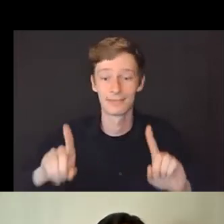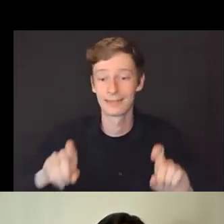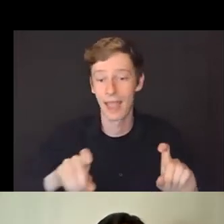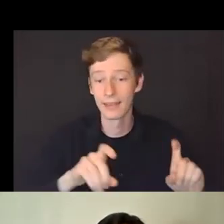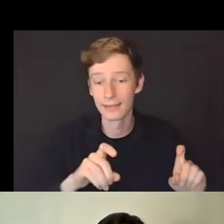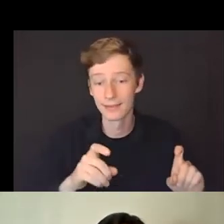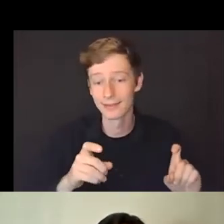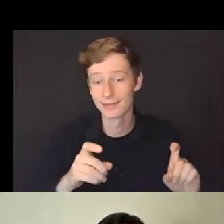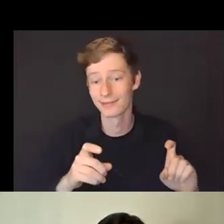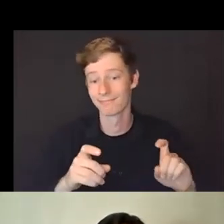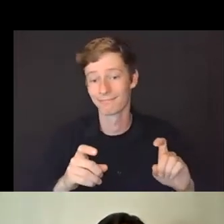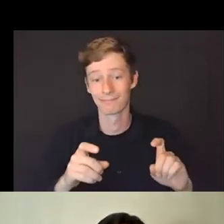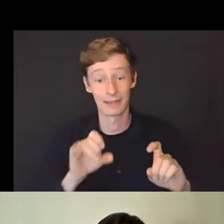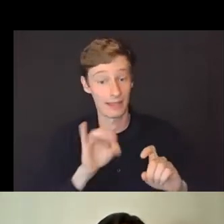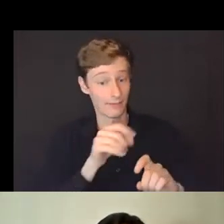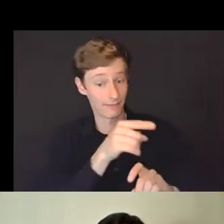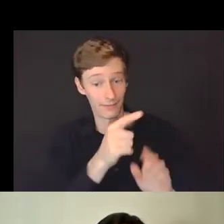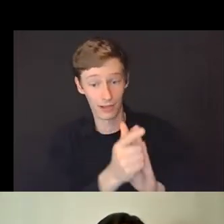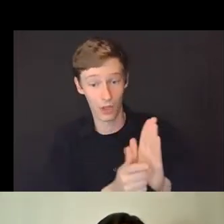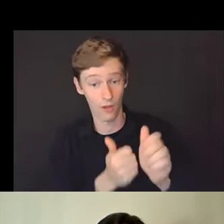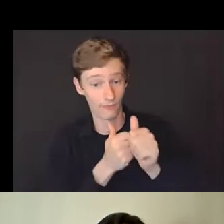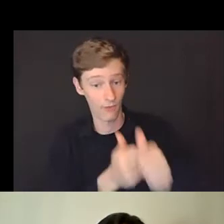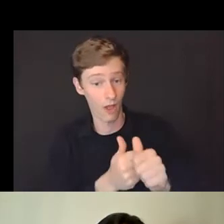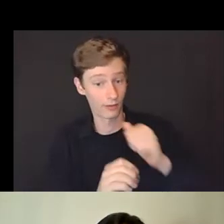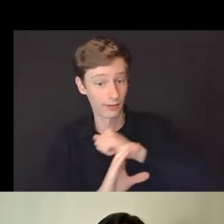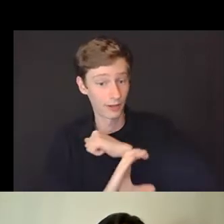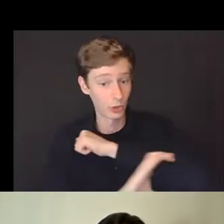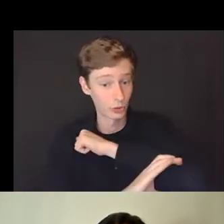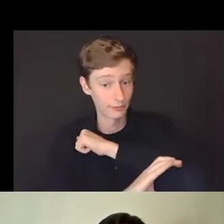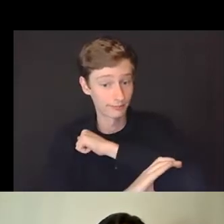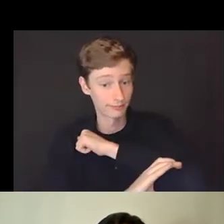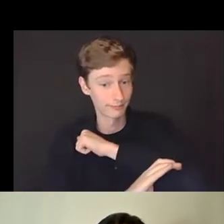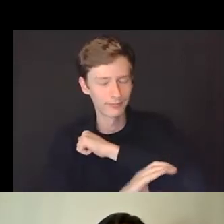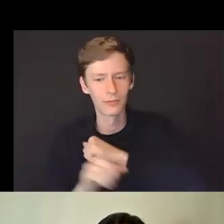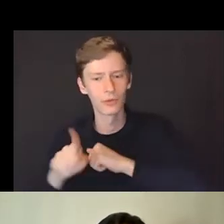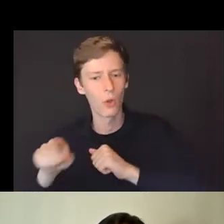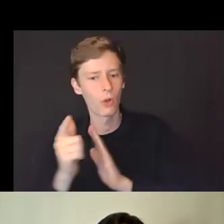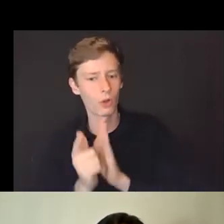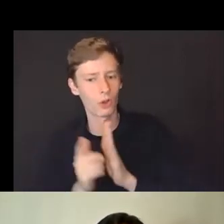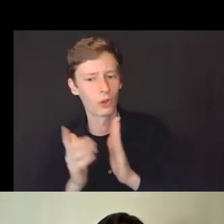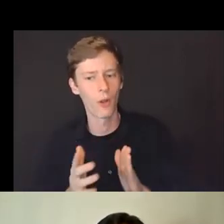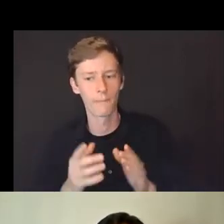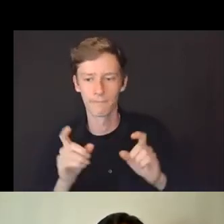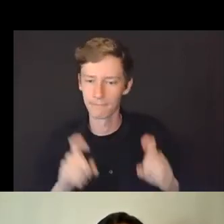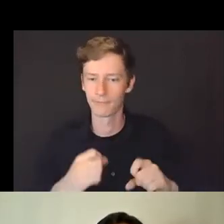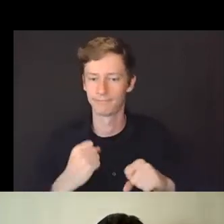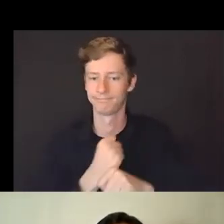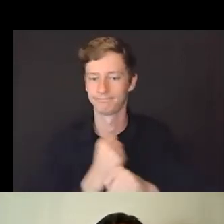test the constitutionality of some of these states trying to prosecute across state